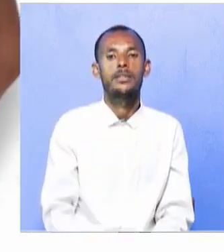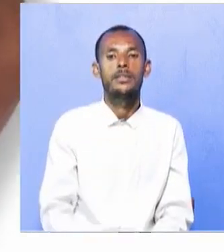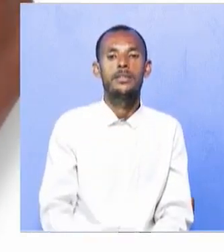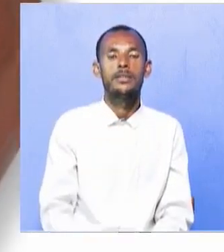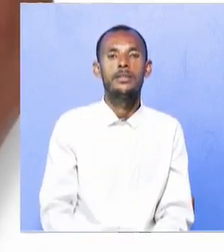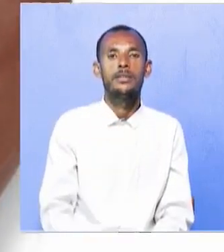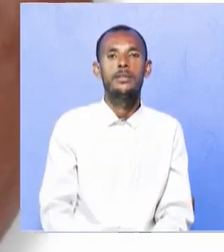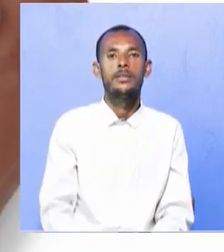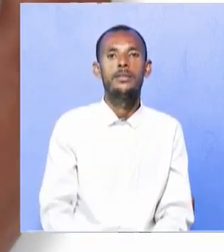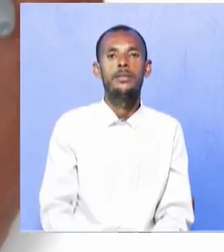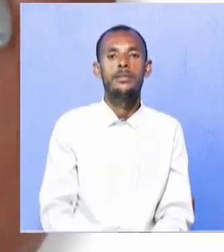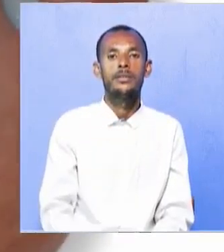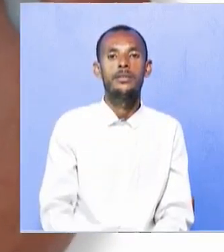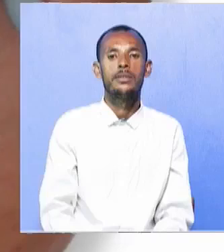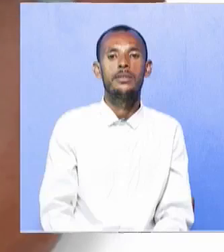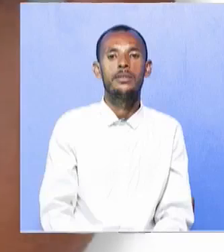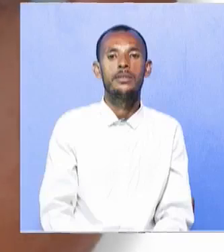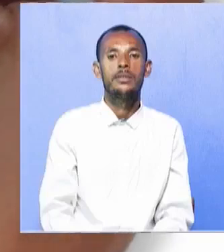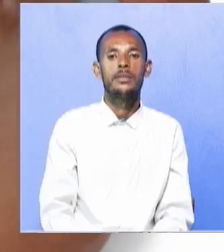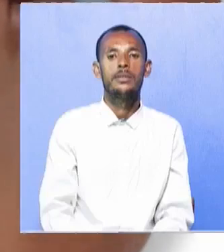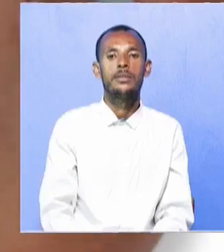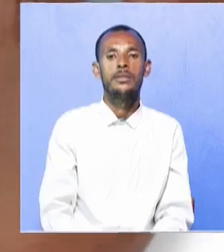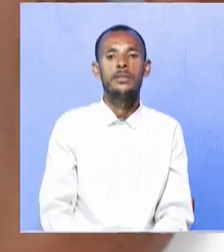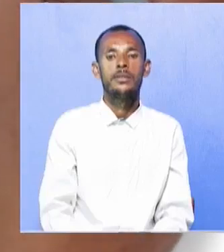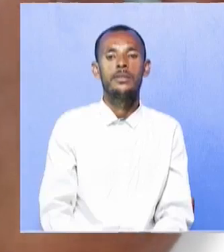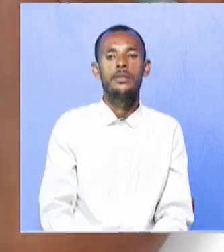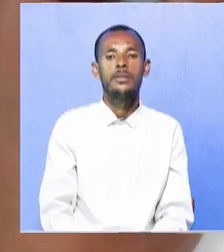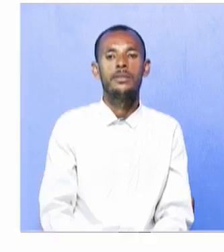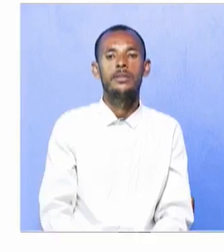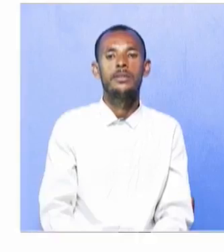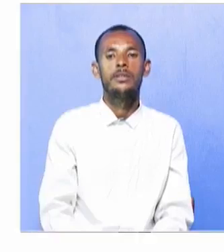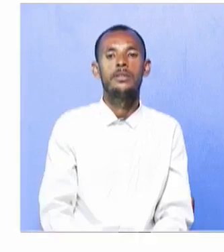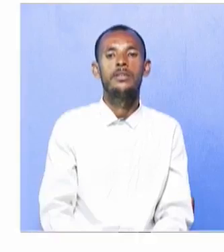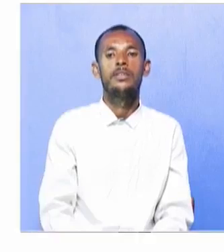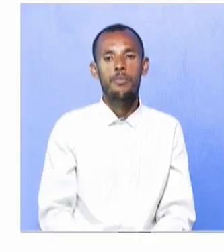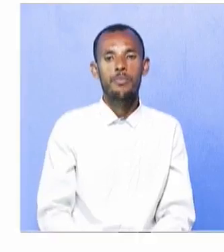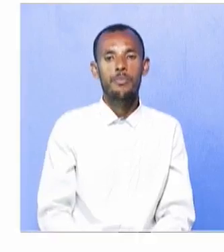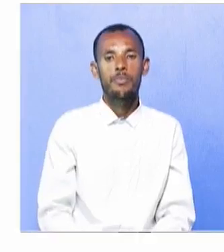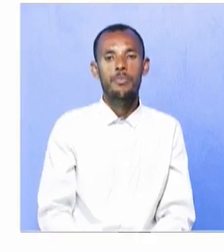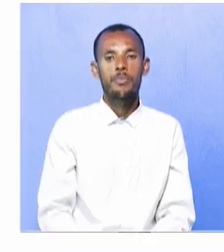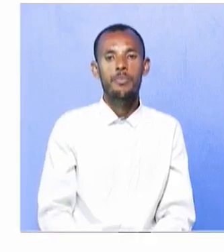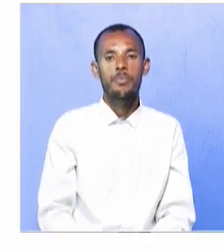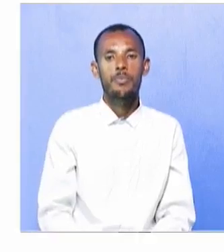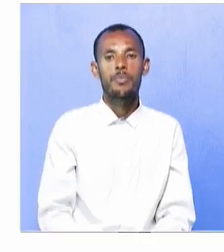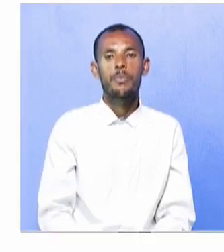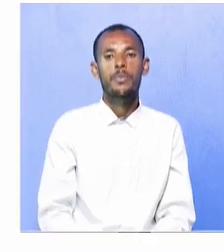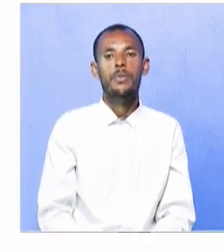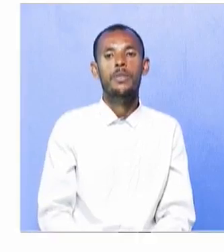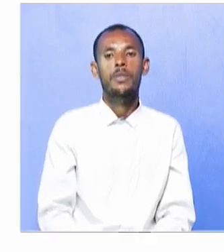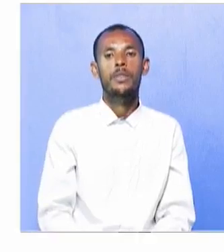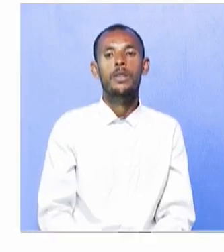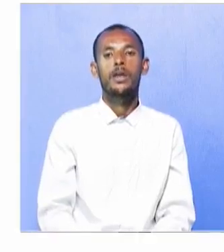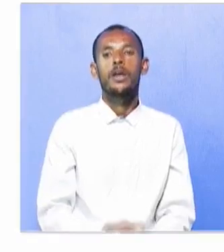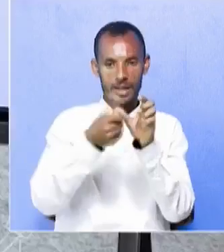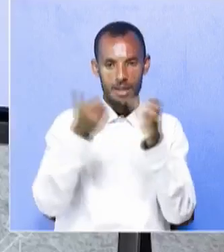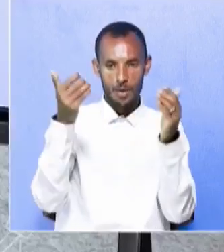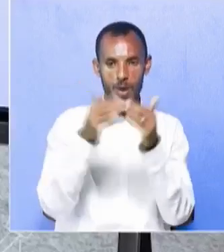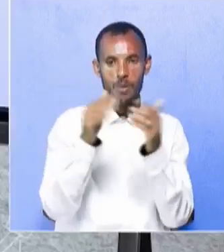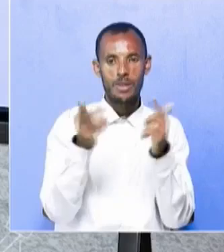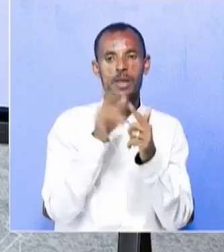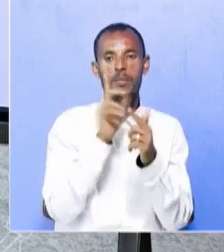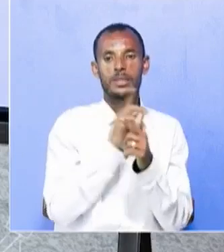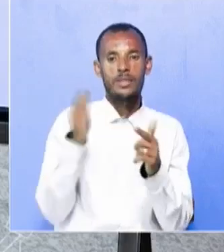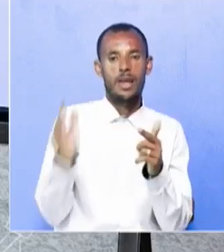ratios of corresponding sides are equal. Okay, so the